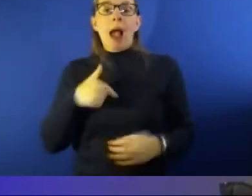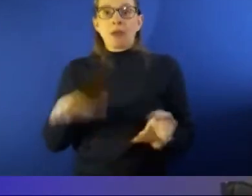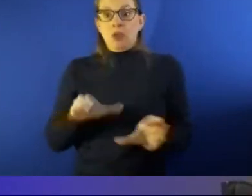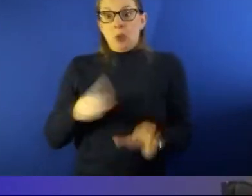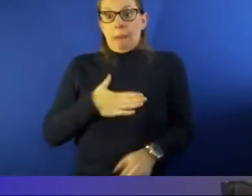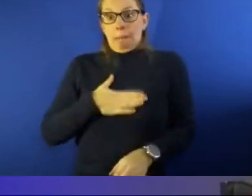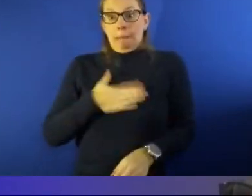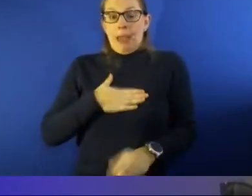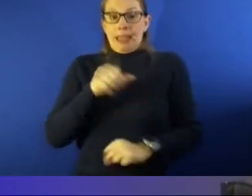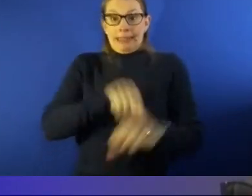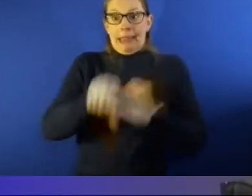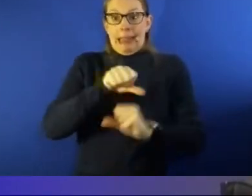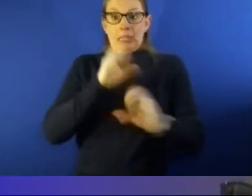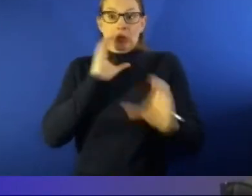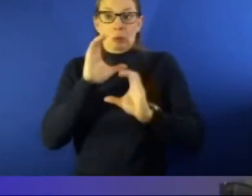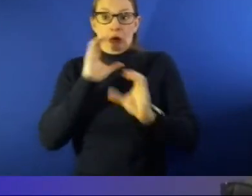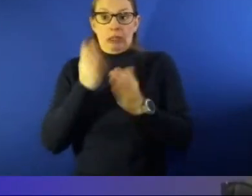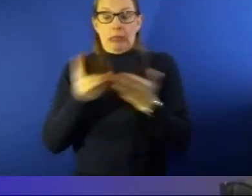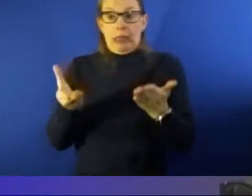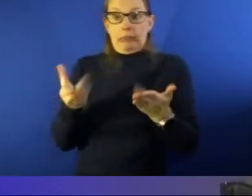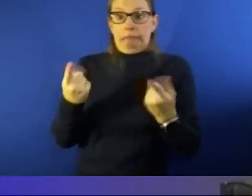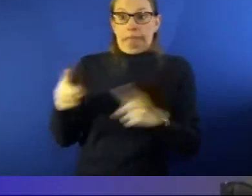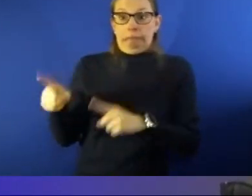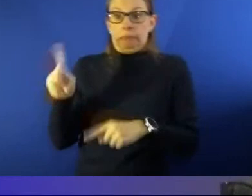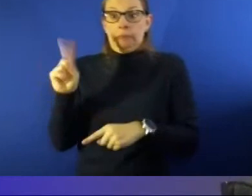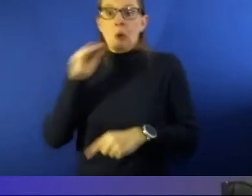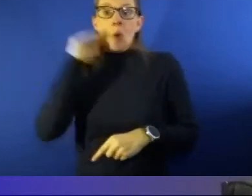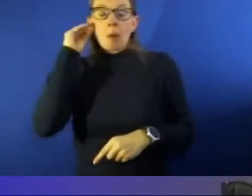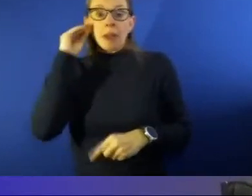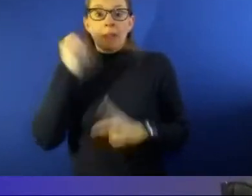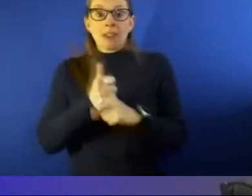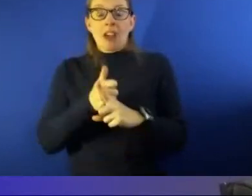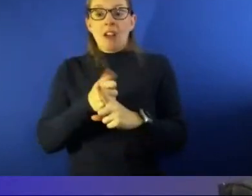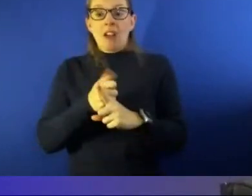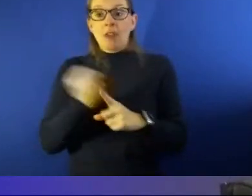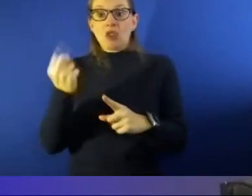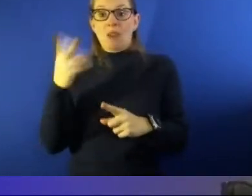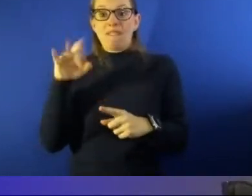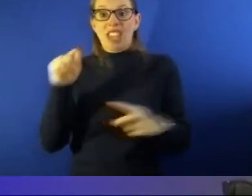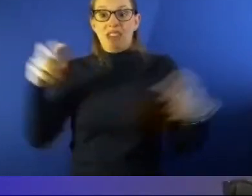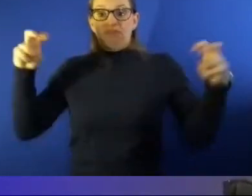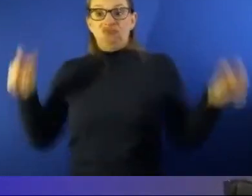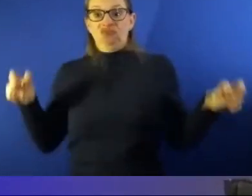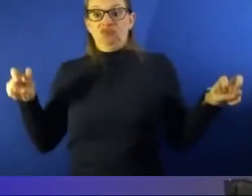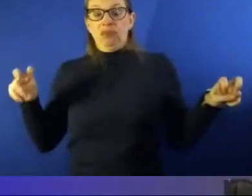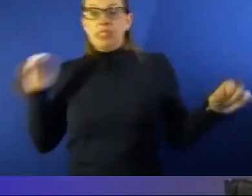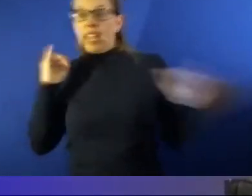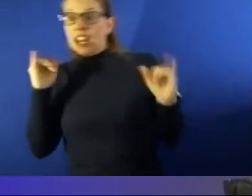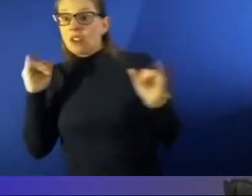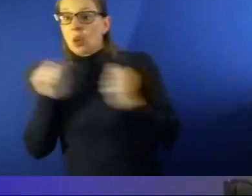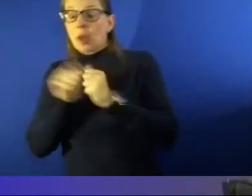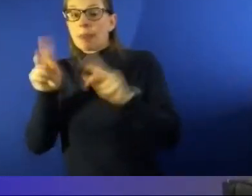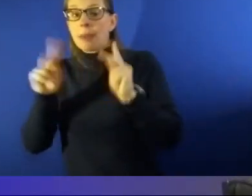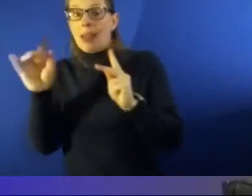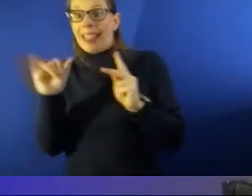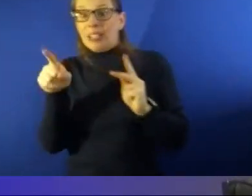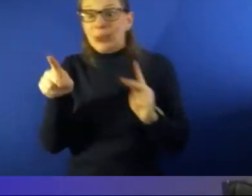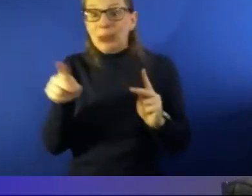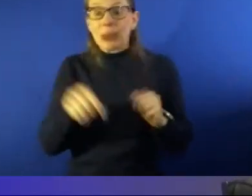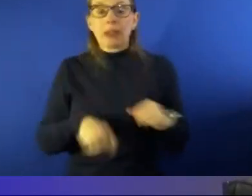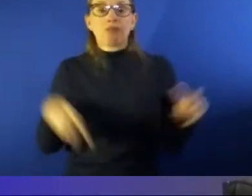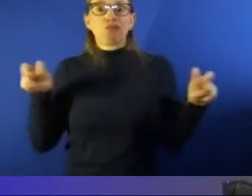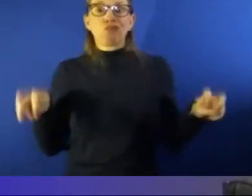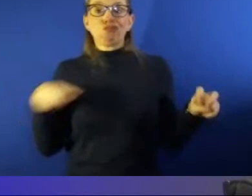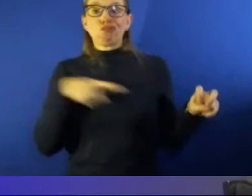science communication thing at home, and so he was sitting 12 feet away from me as I was doing interviews with people like you, and so he is